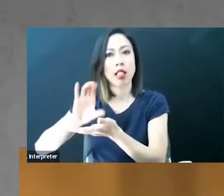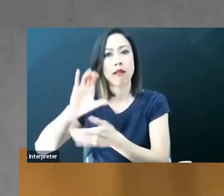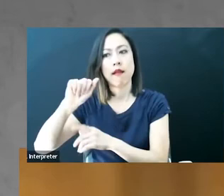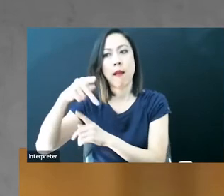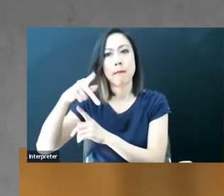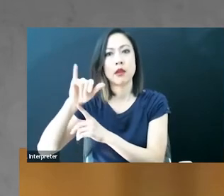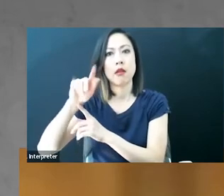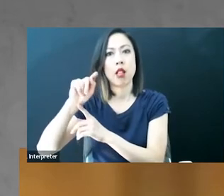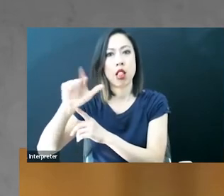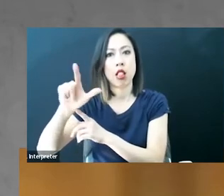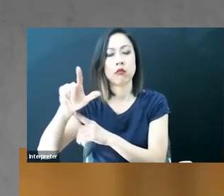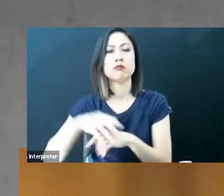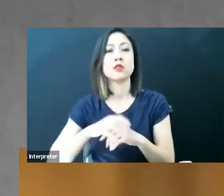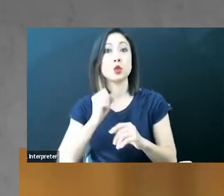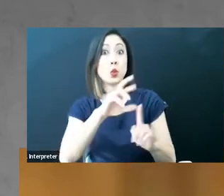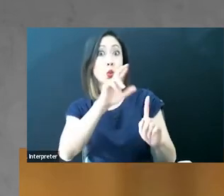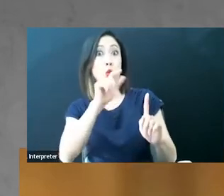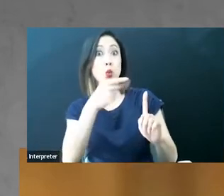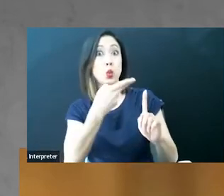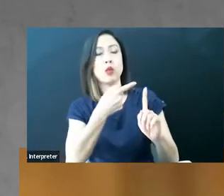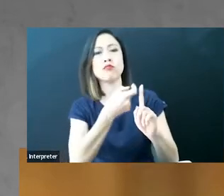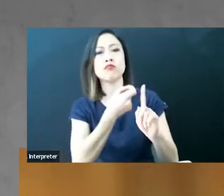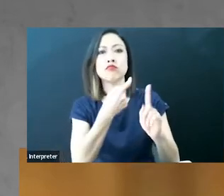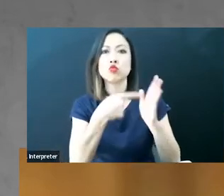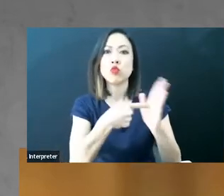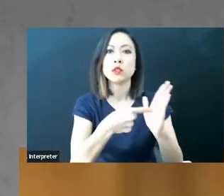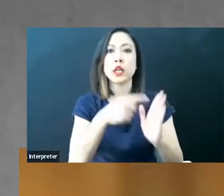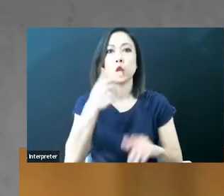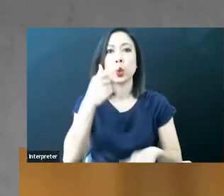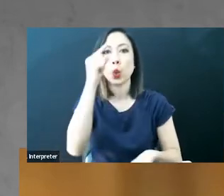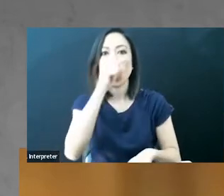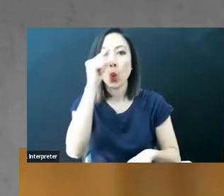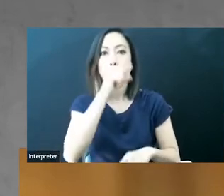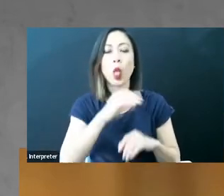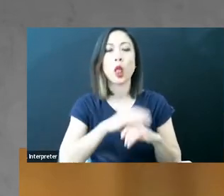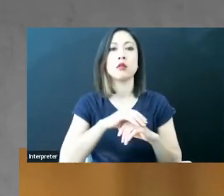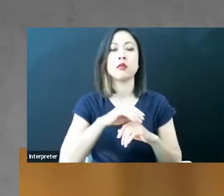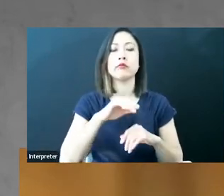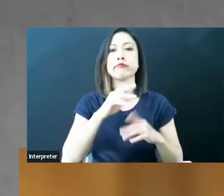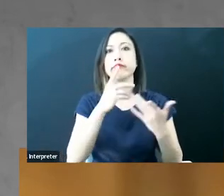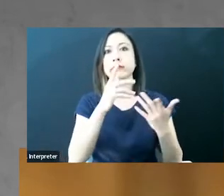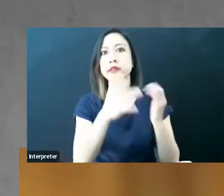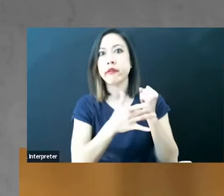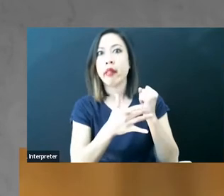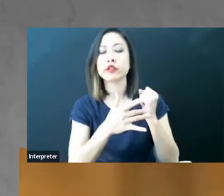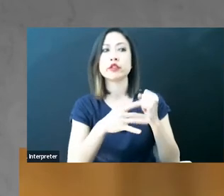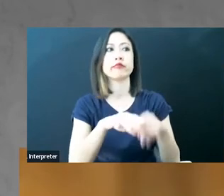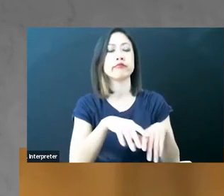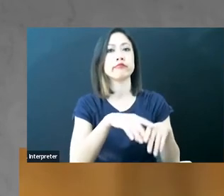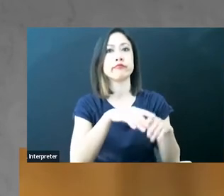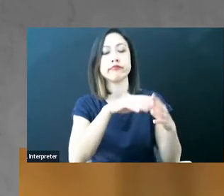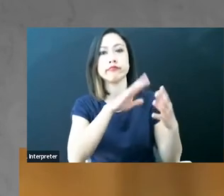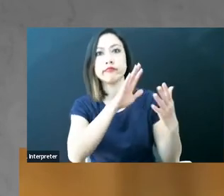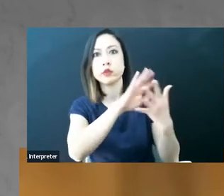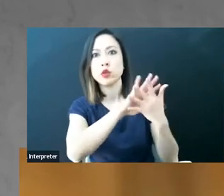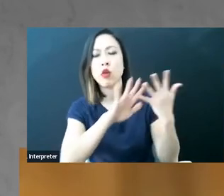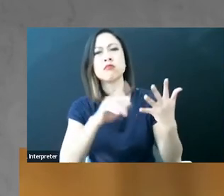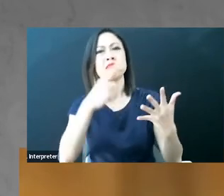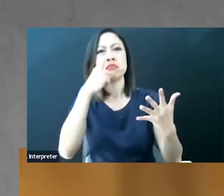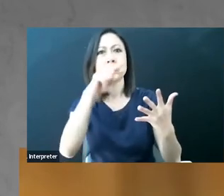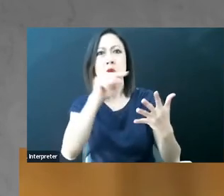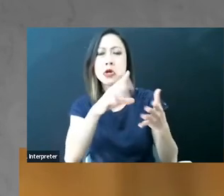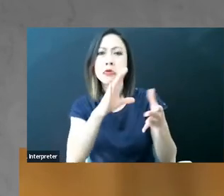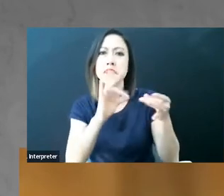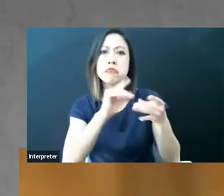Ruth at Google and technology and so on, maybe we could look back and talk about your role at Morgan Stanley, your role in